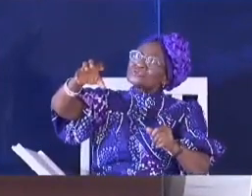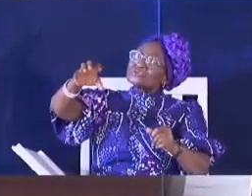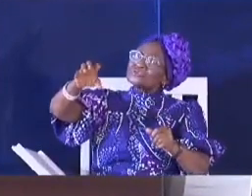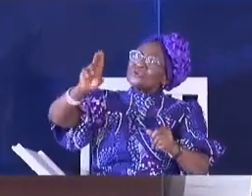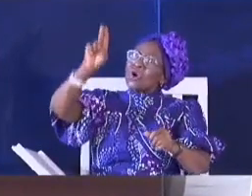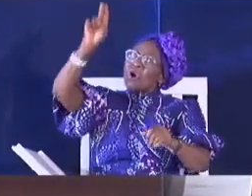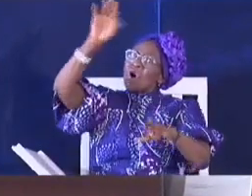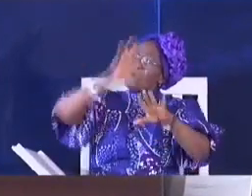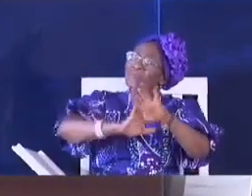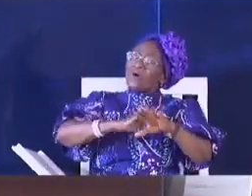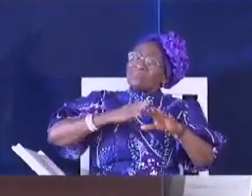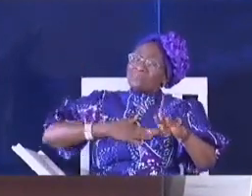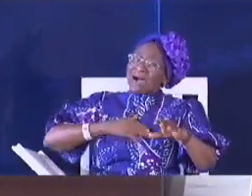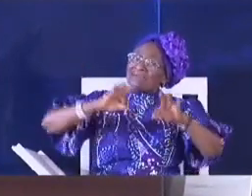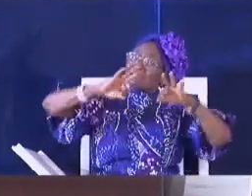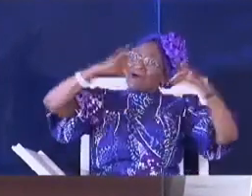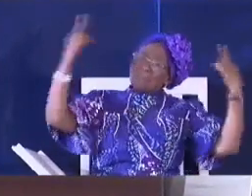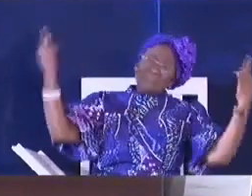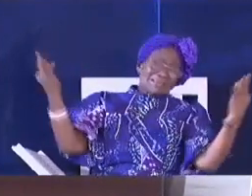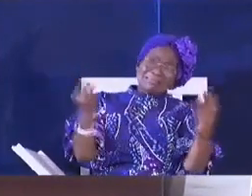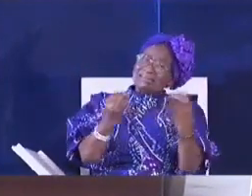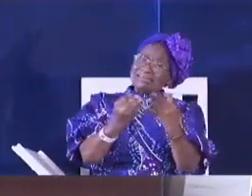upon my family.